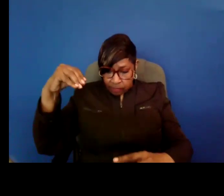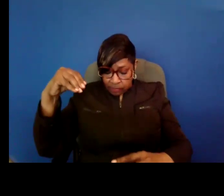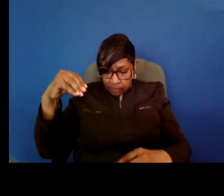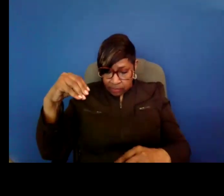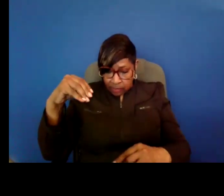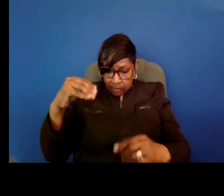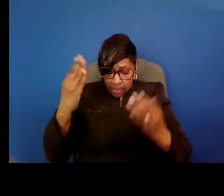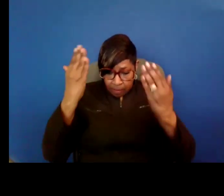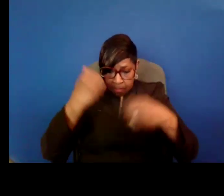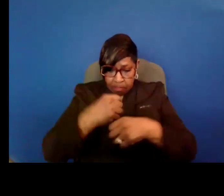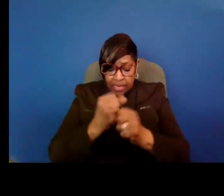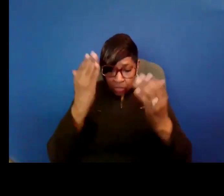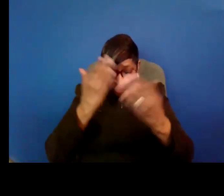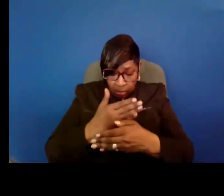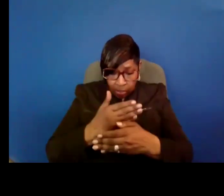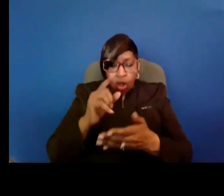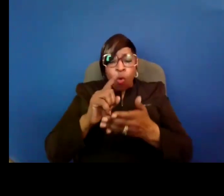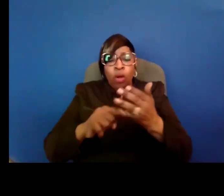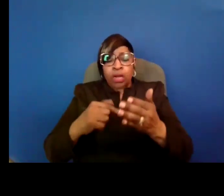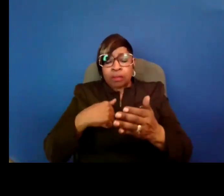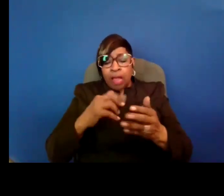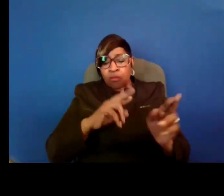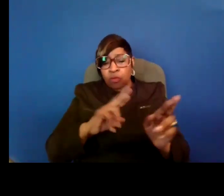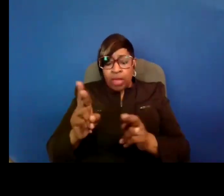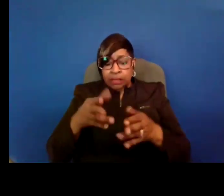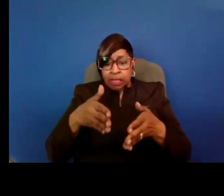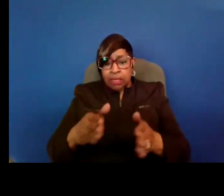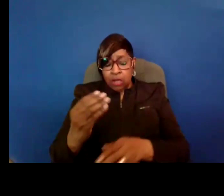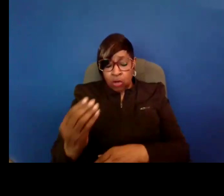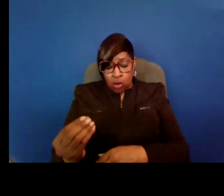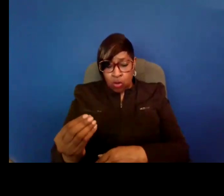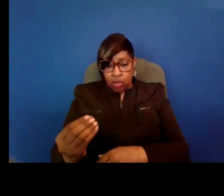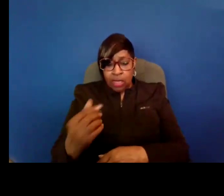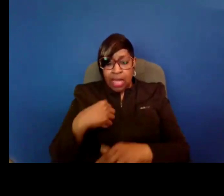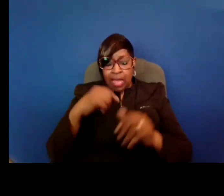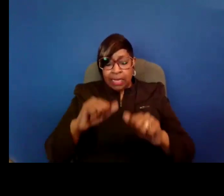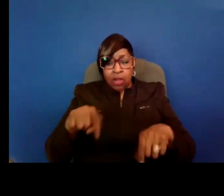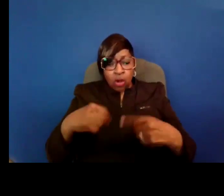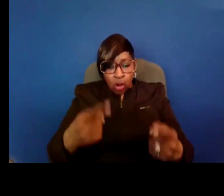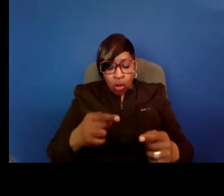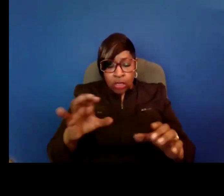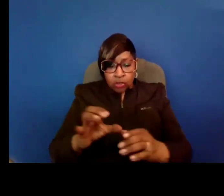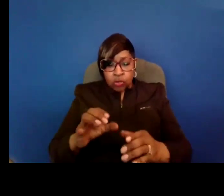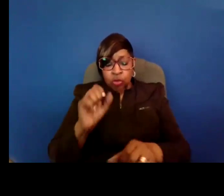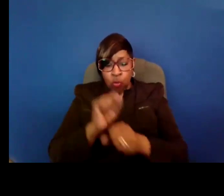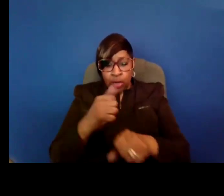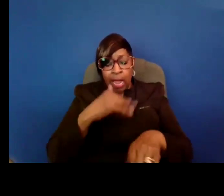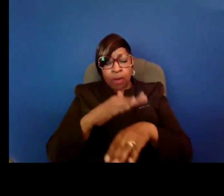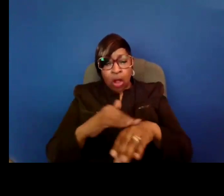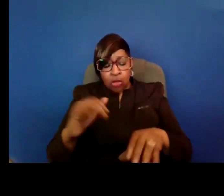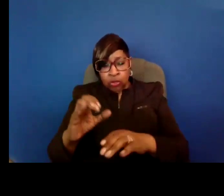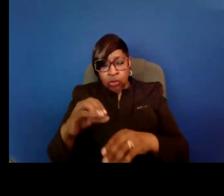and what am I ready to let go of so that I can get out there and do the work that I'm really being called to do in the